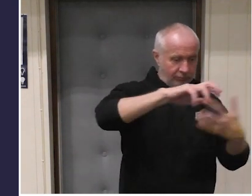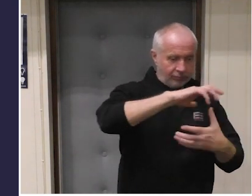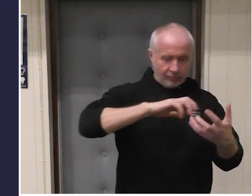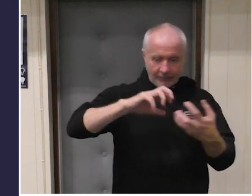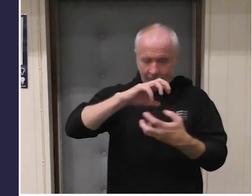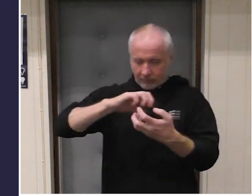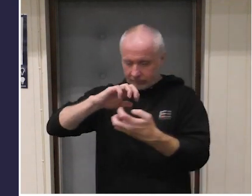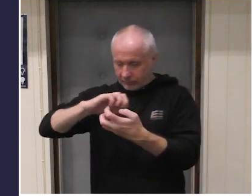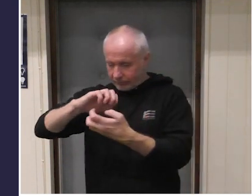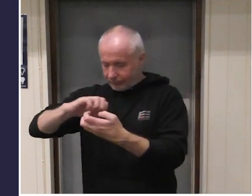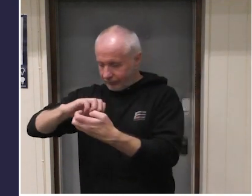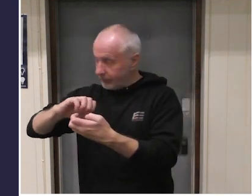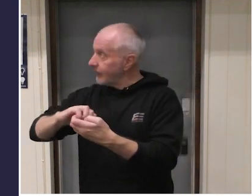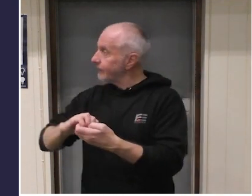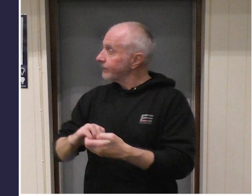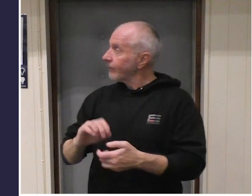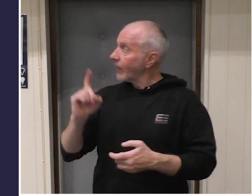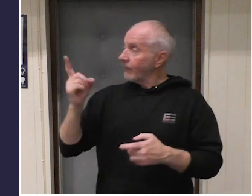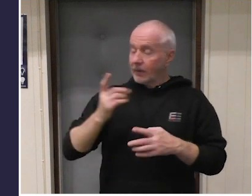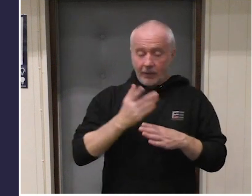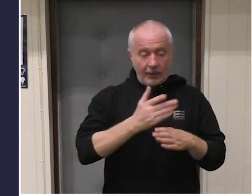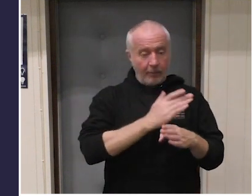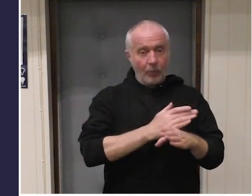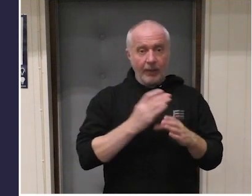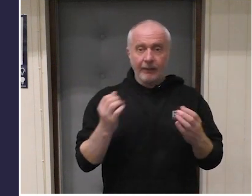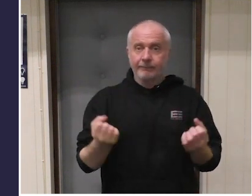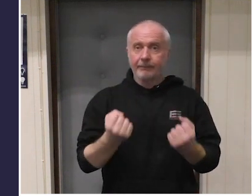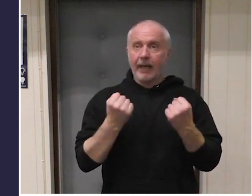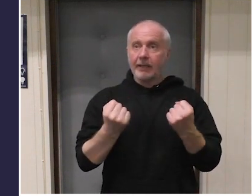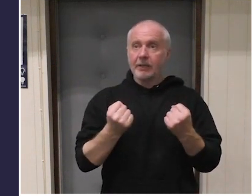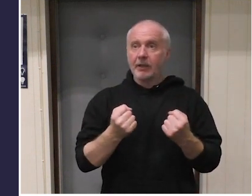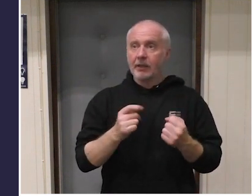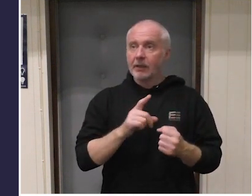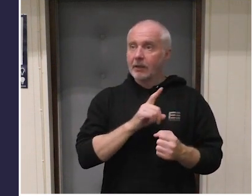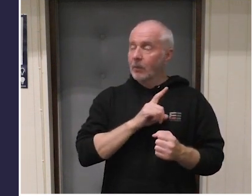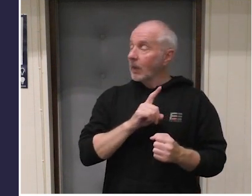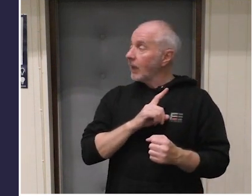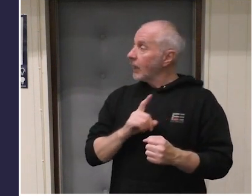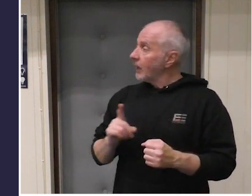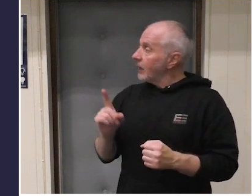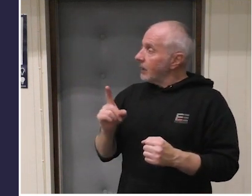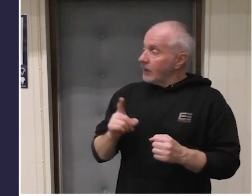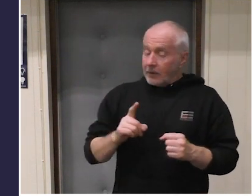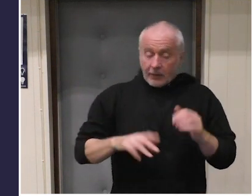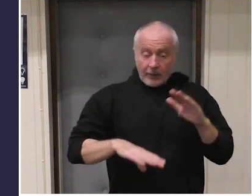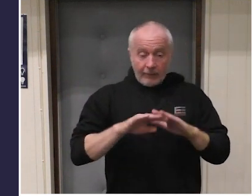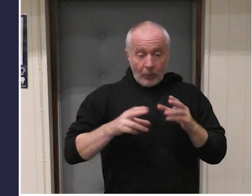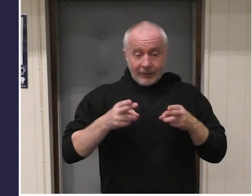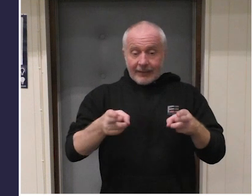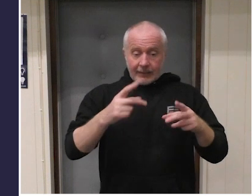is what this thing called a free energy is, okay? So there's a balance. So if we consider what the entropy of the whole system